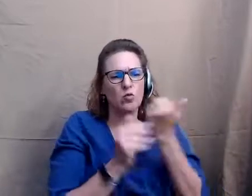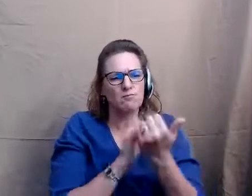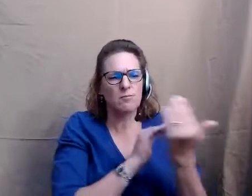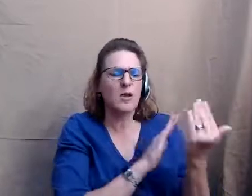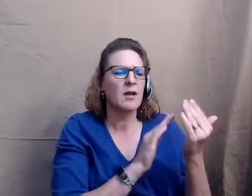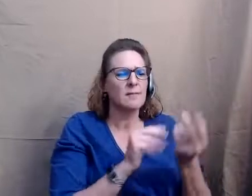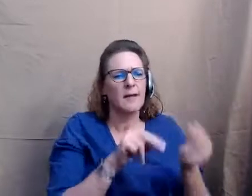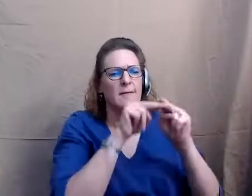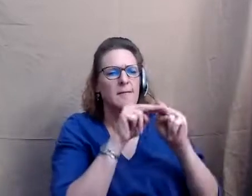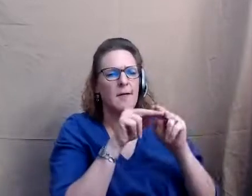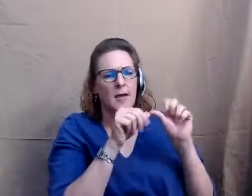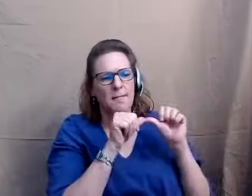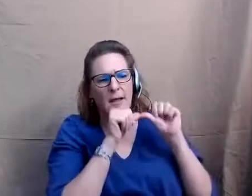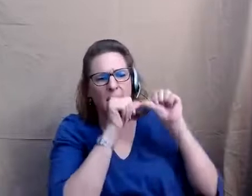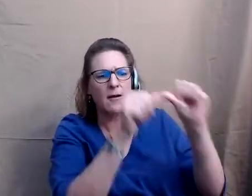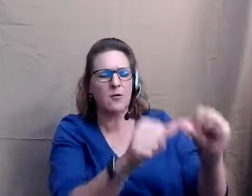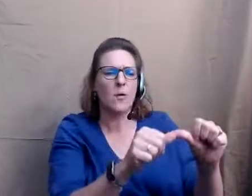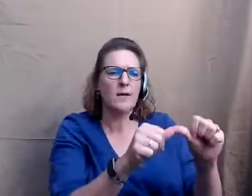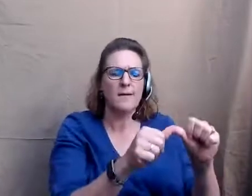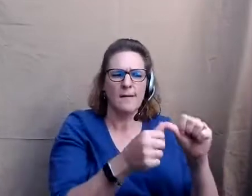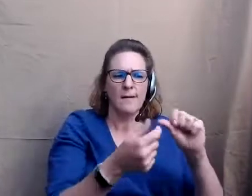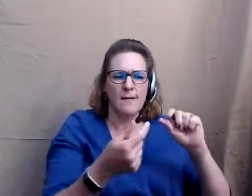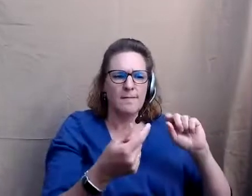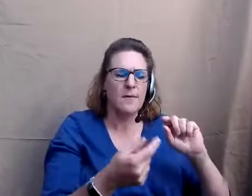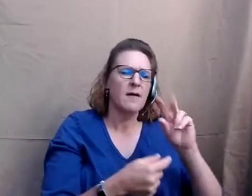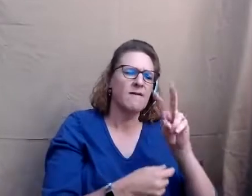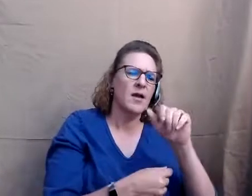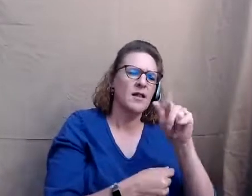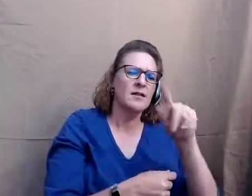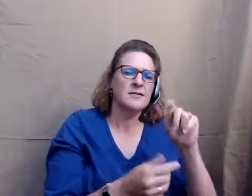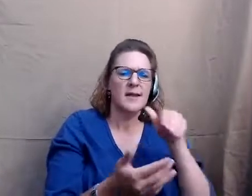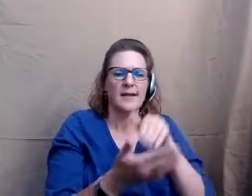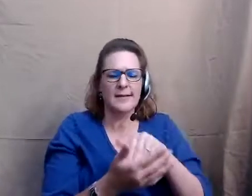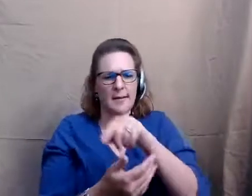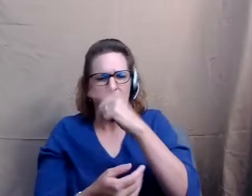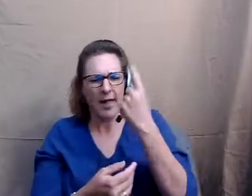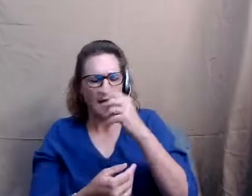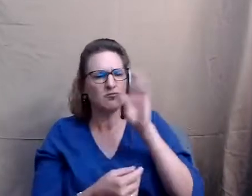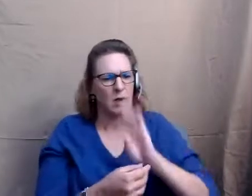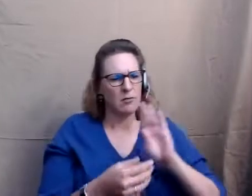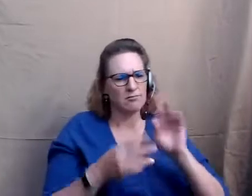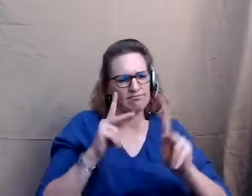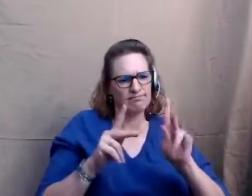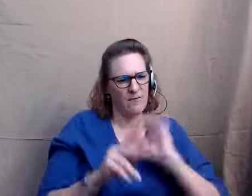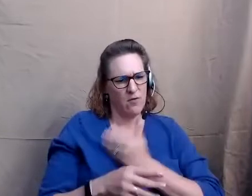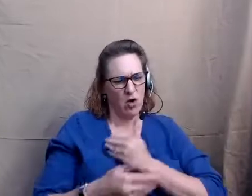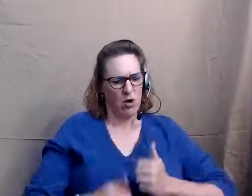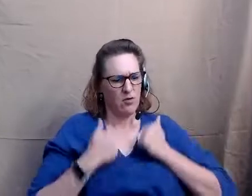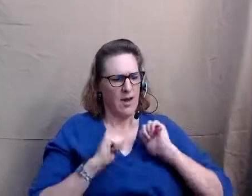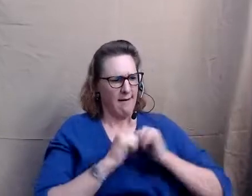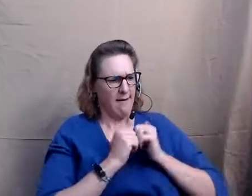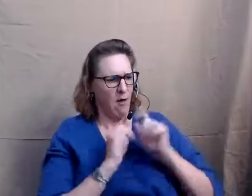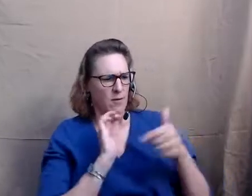ongoing violence against Black and Brown citizens of our country, and the very real fear that this creates in survivors who may